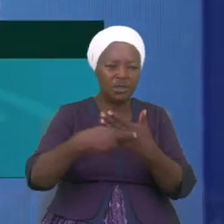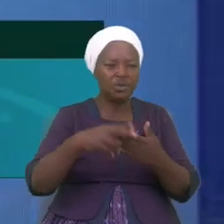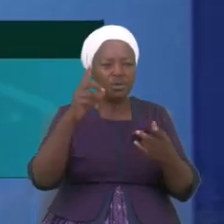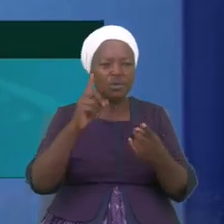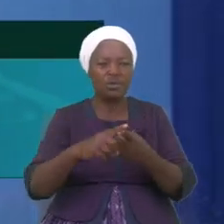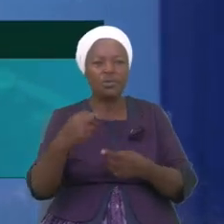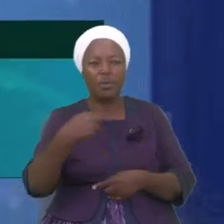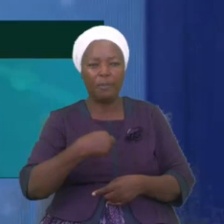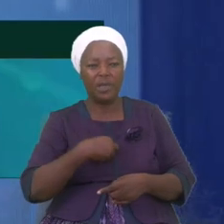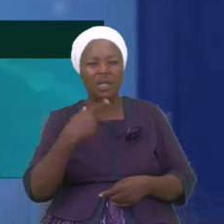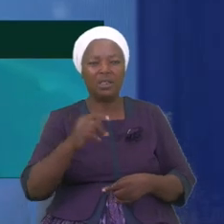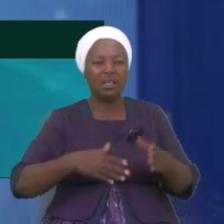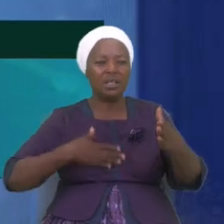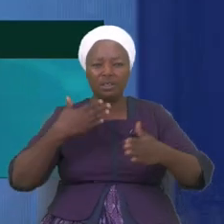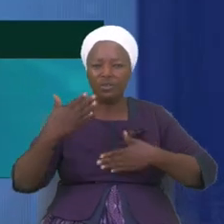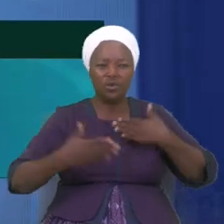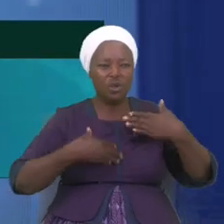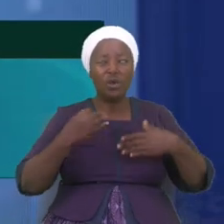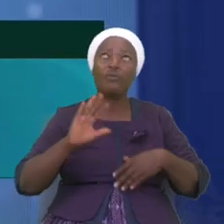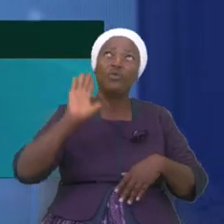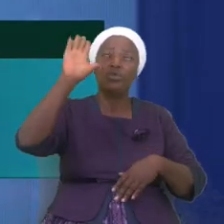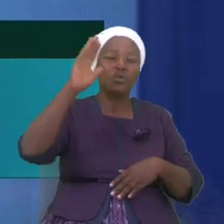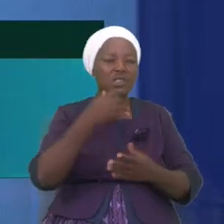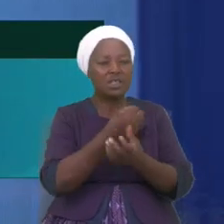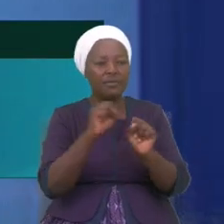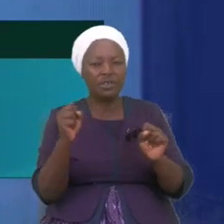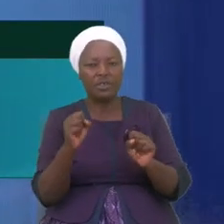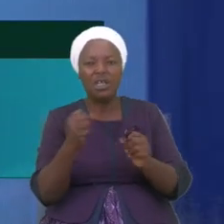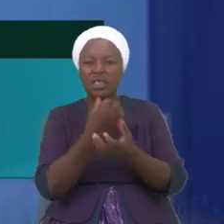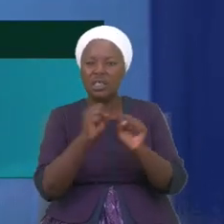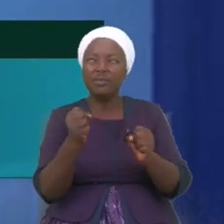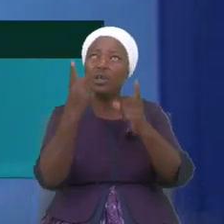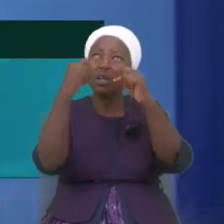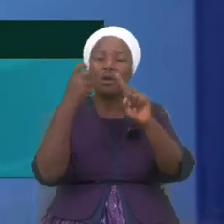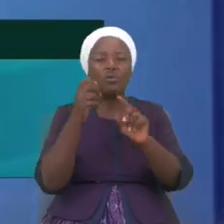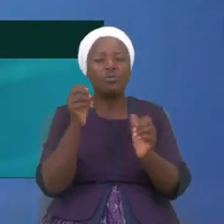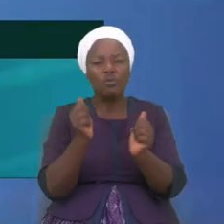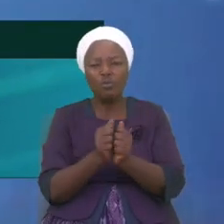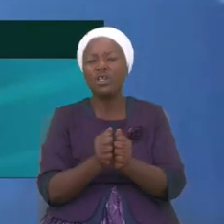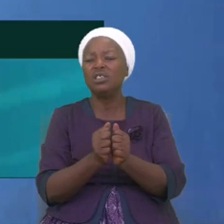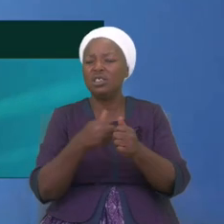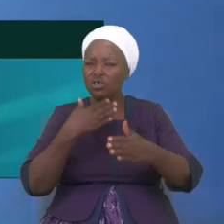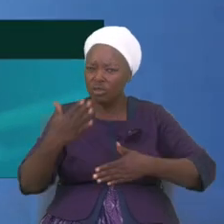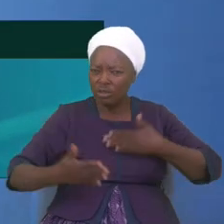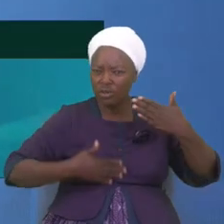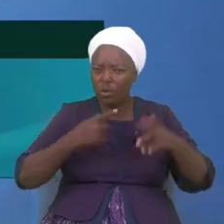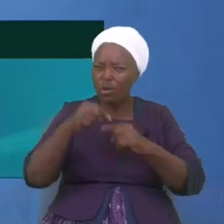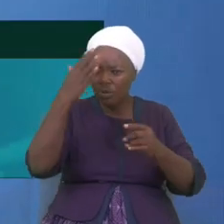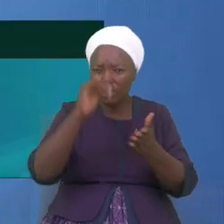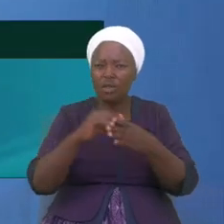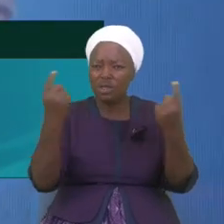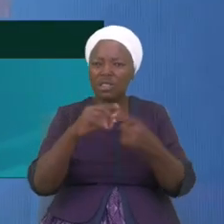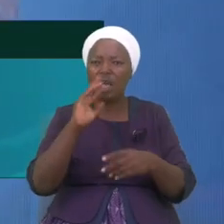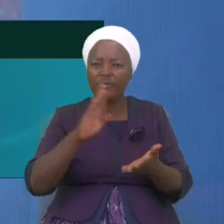me the joy of thy salvation. Salvation comes with joy. When you know your sins are forgiven,